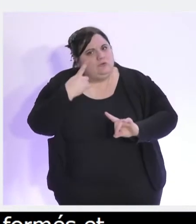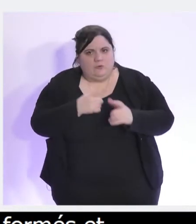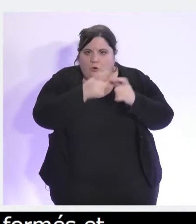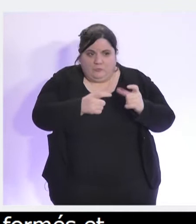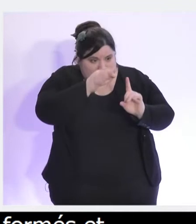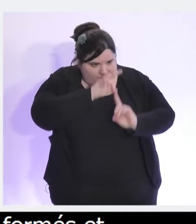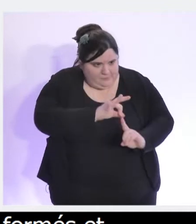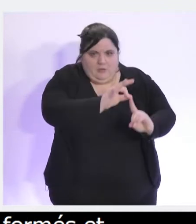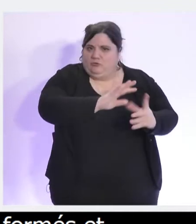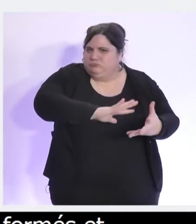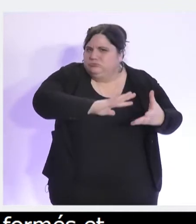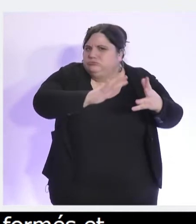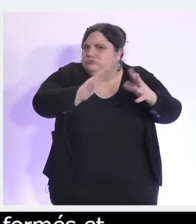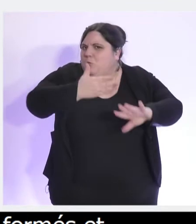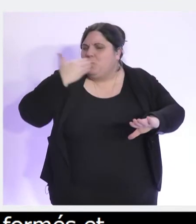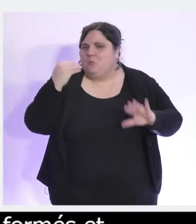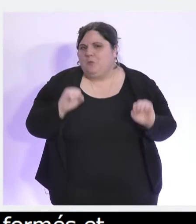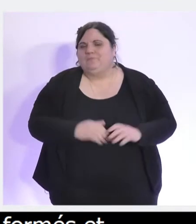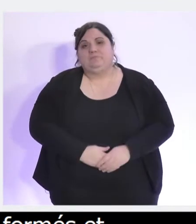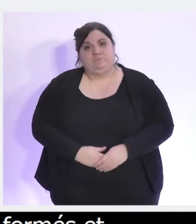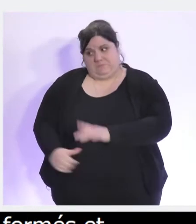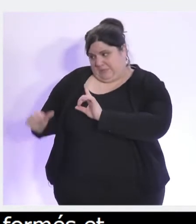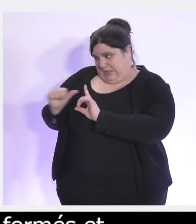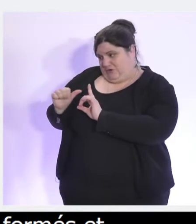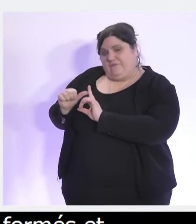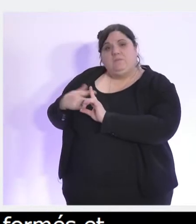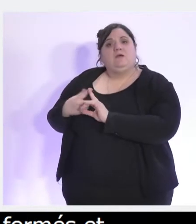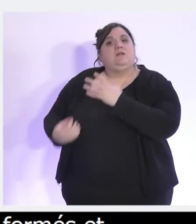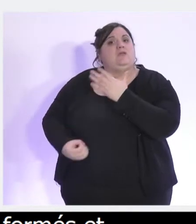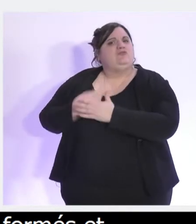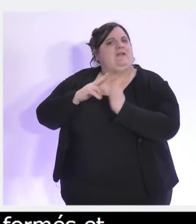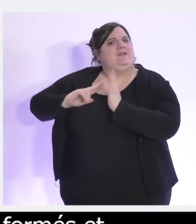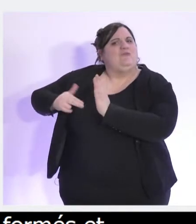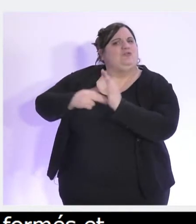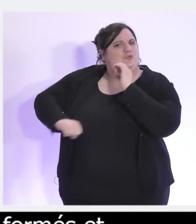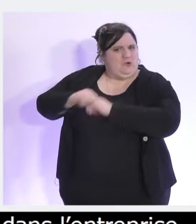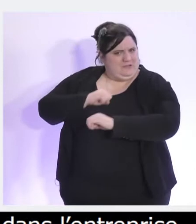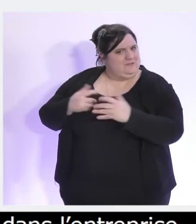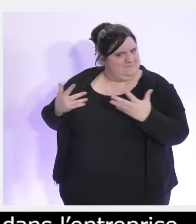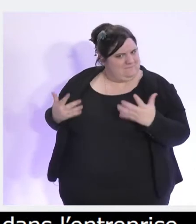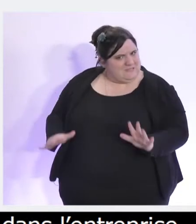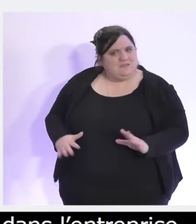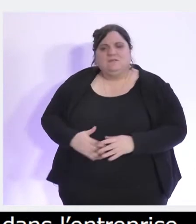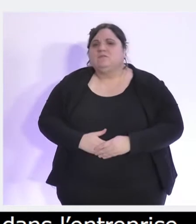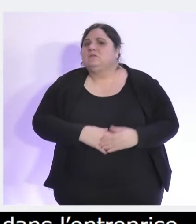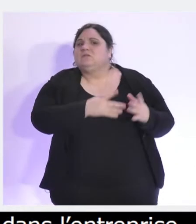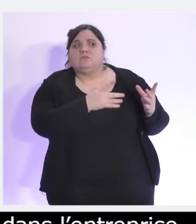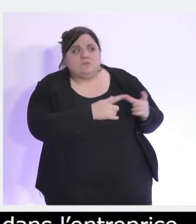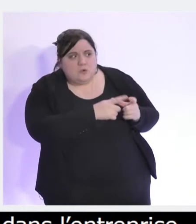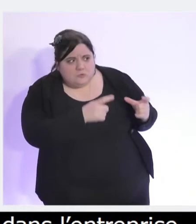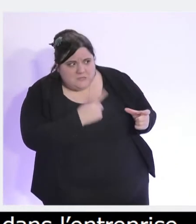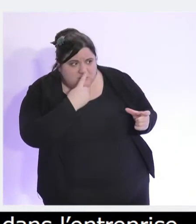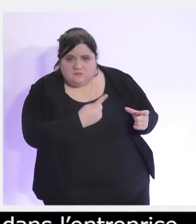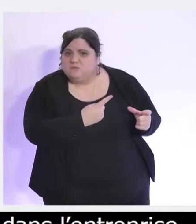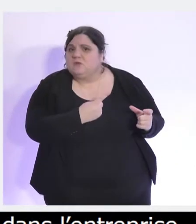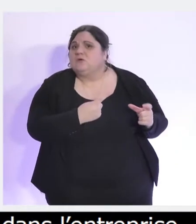things, transforming the HR policy. GEFIP has made a new policy, so a collective form of